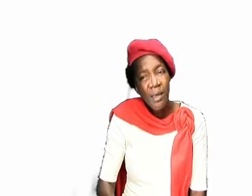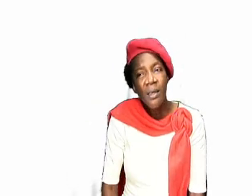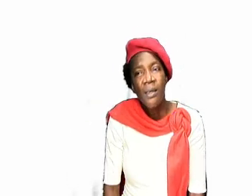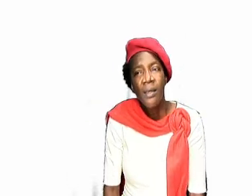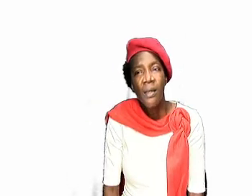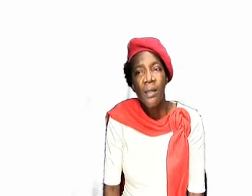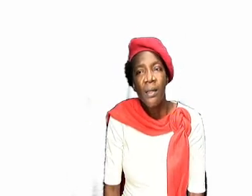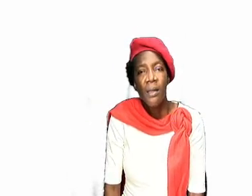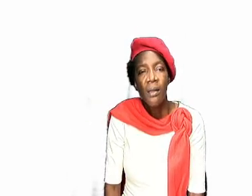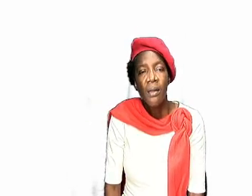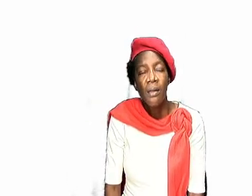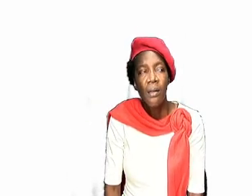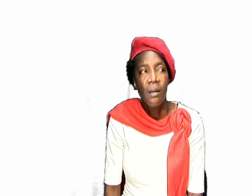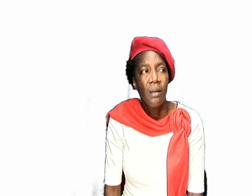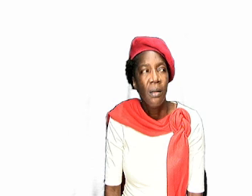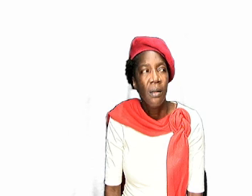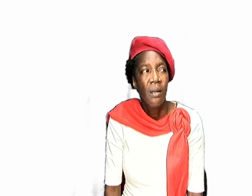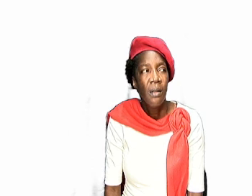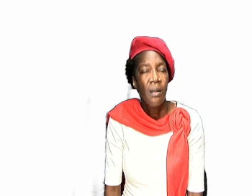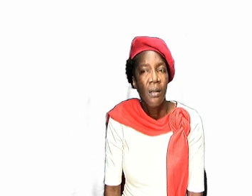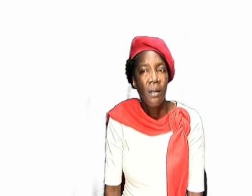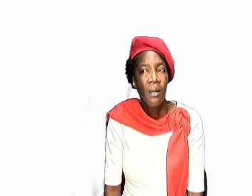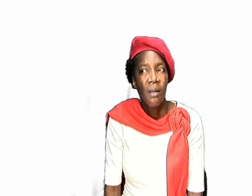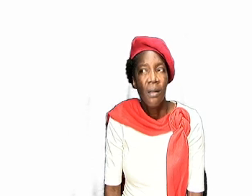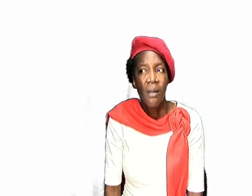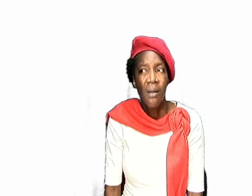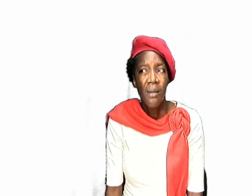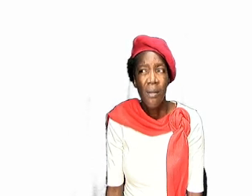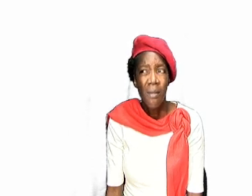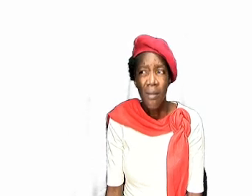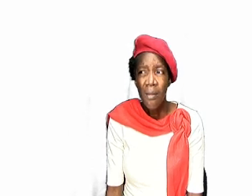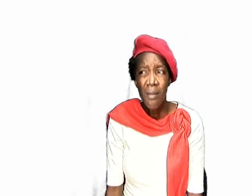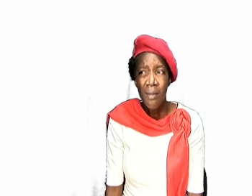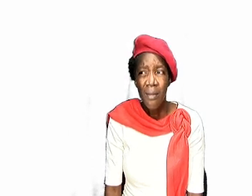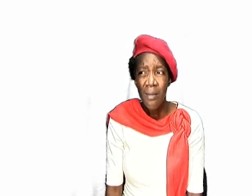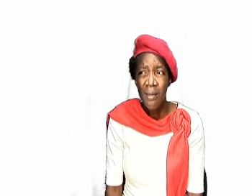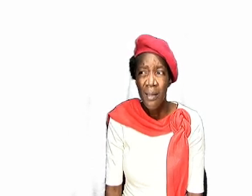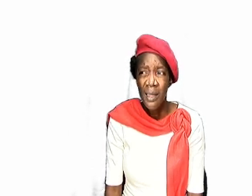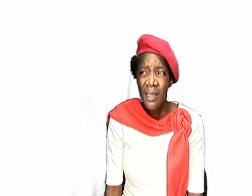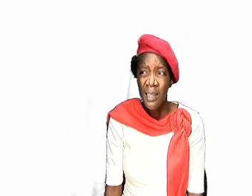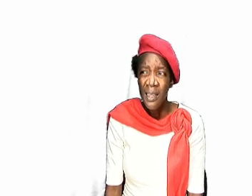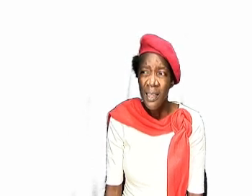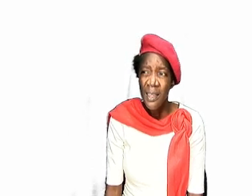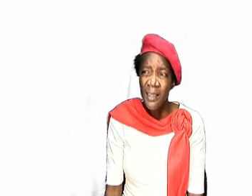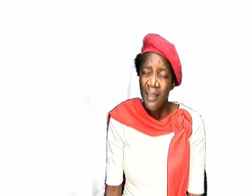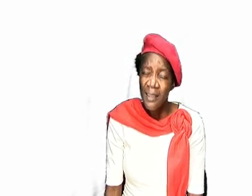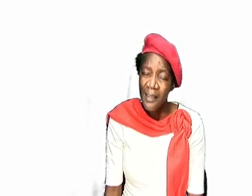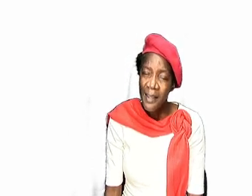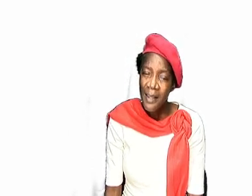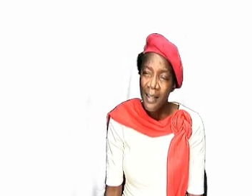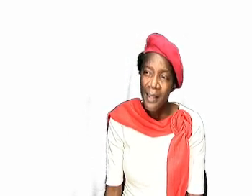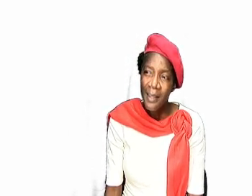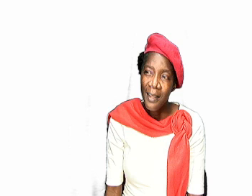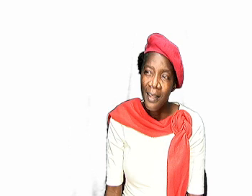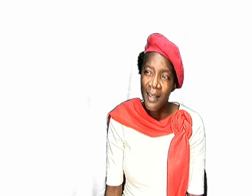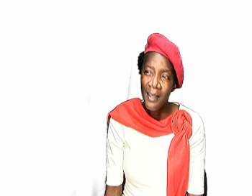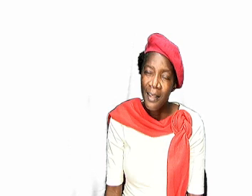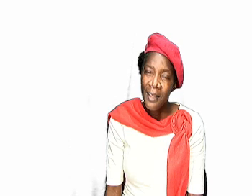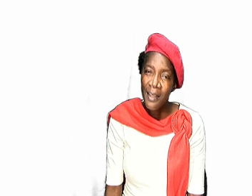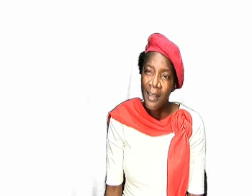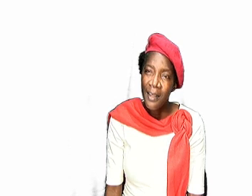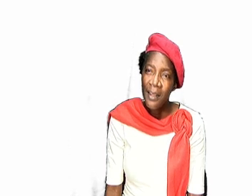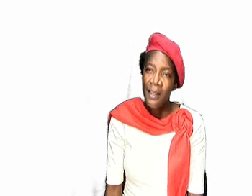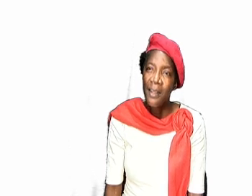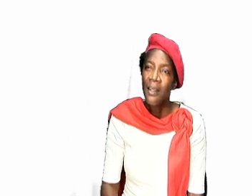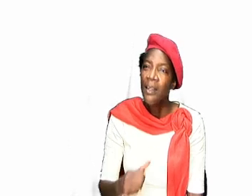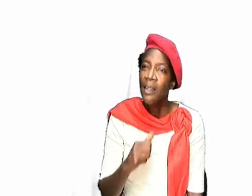The Lord, the feature is not seen in the biography of any